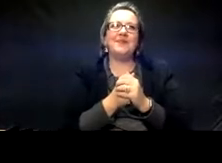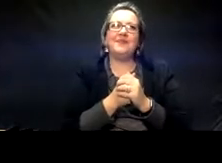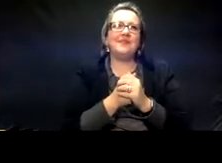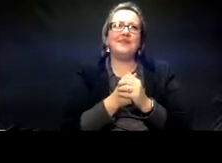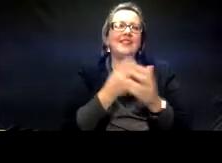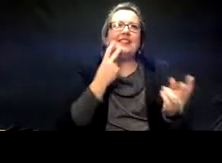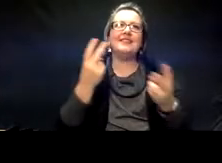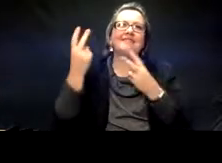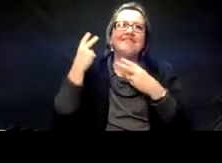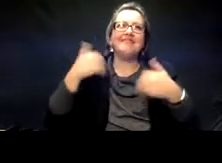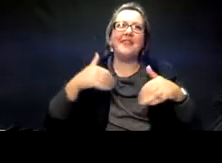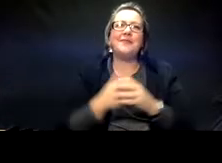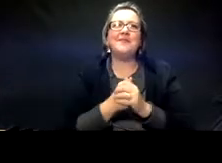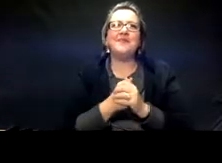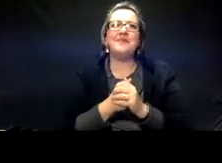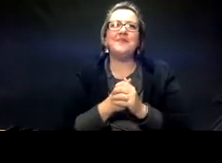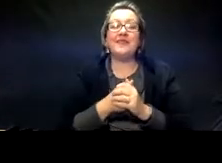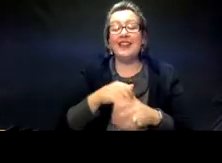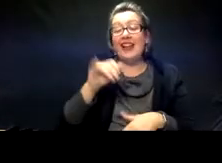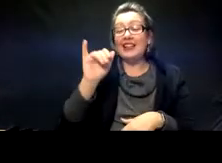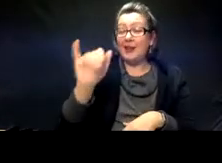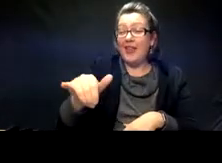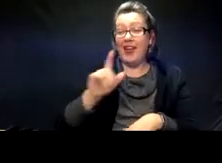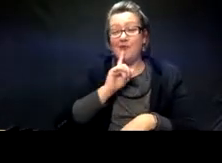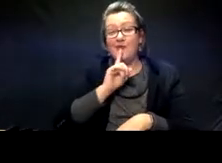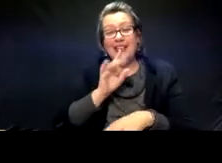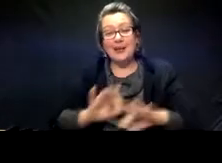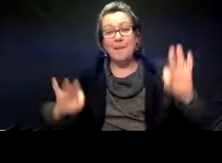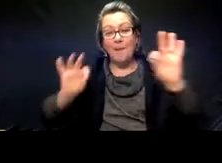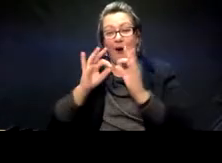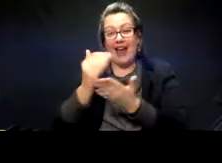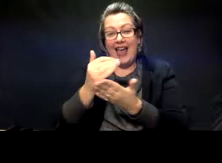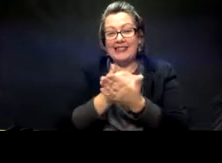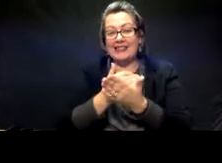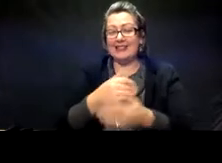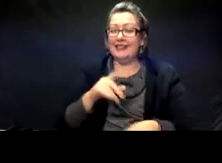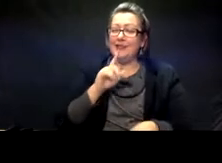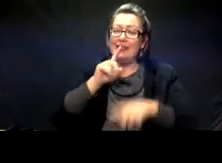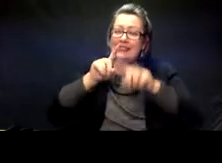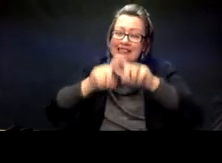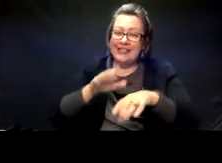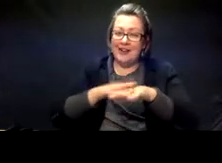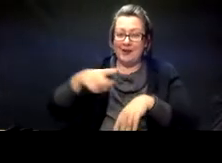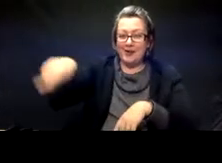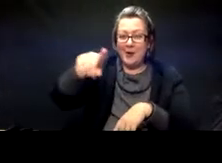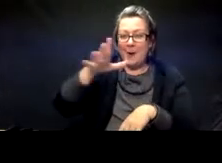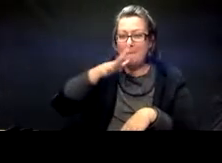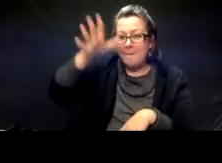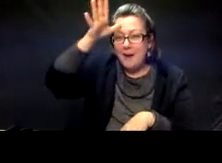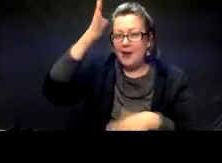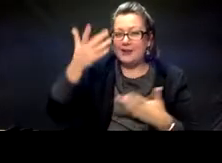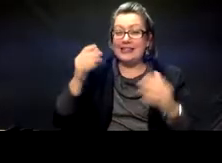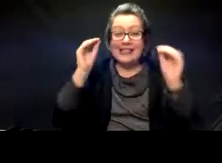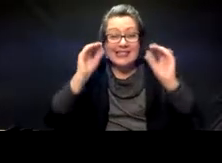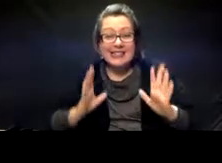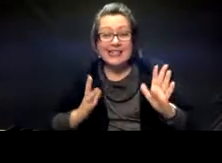Wow. So looking back, so that is really an important lesson. It